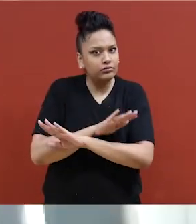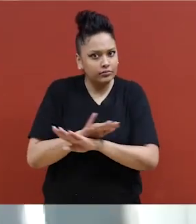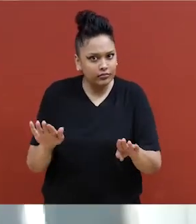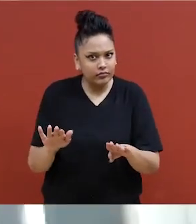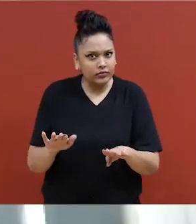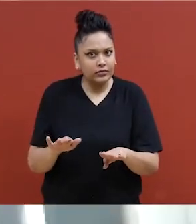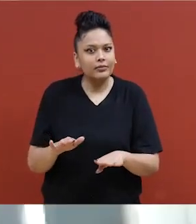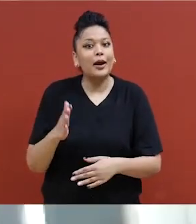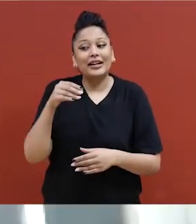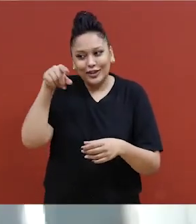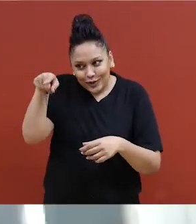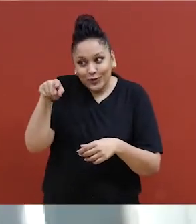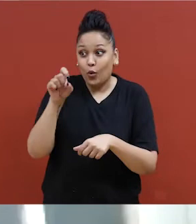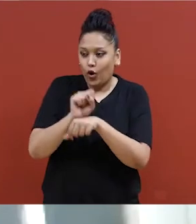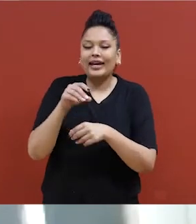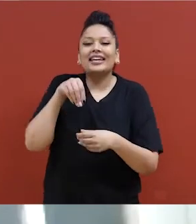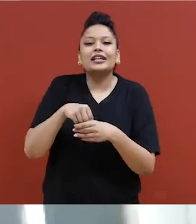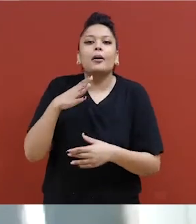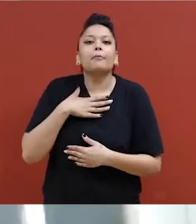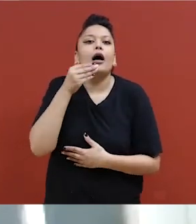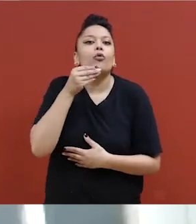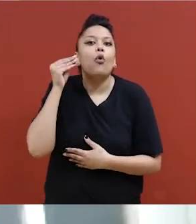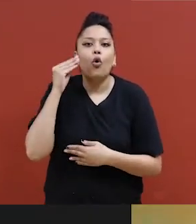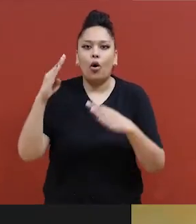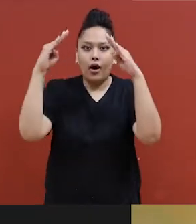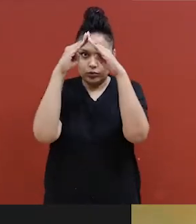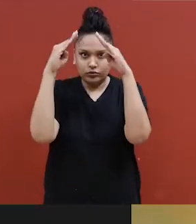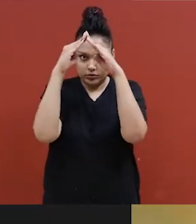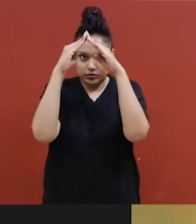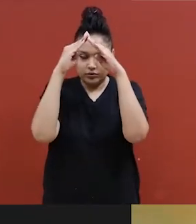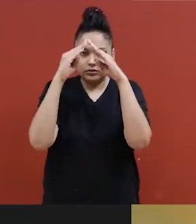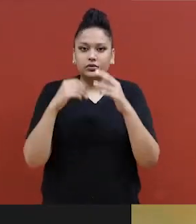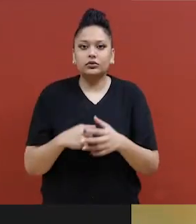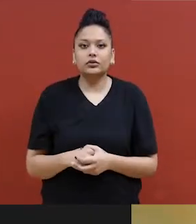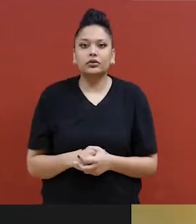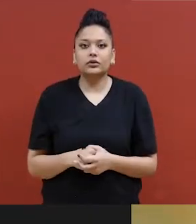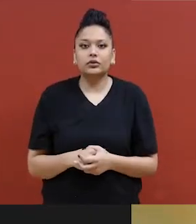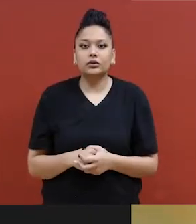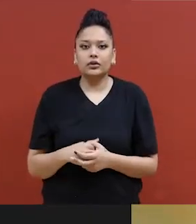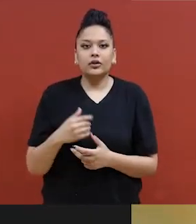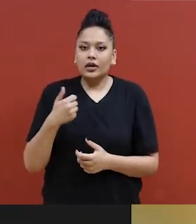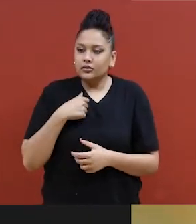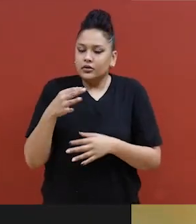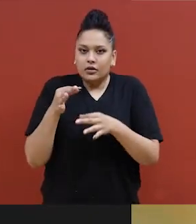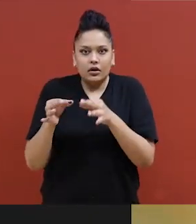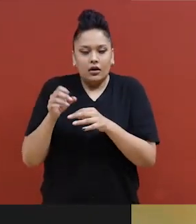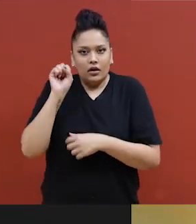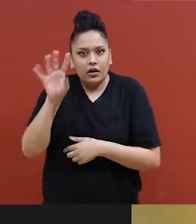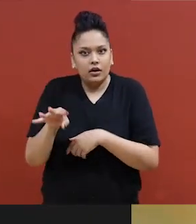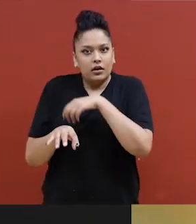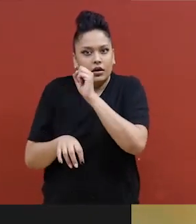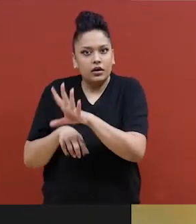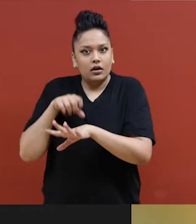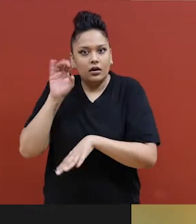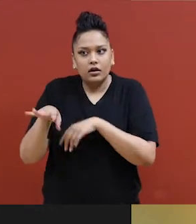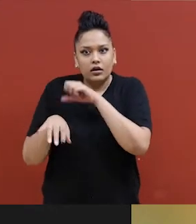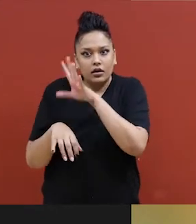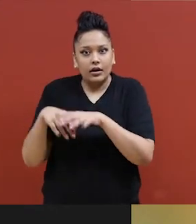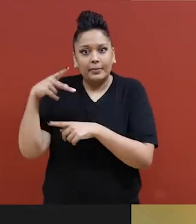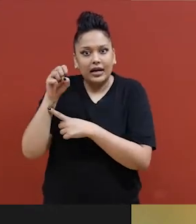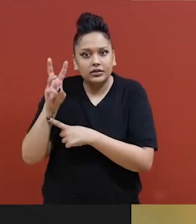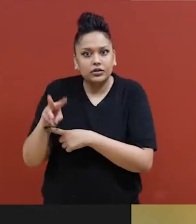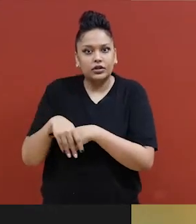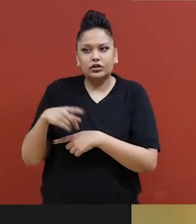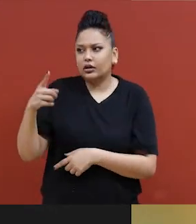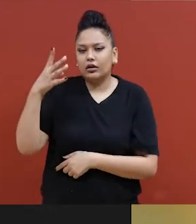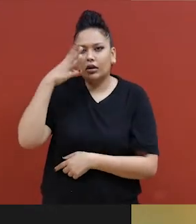And multiple times I've had this conversation with people, and it's like it just